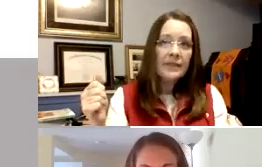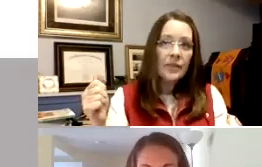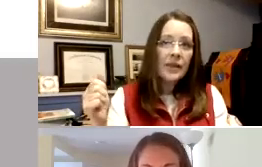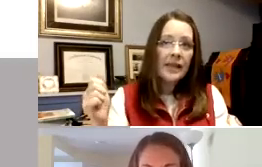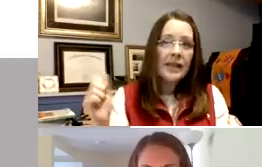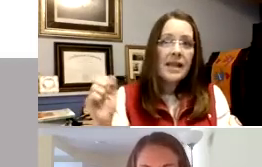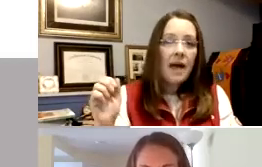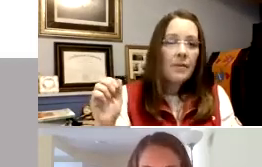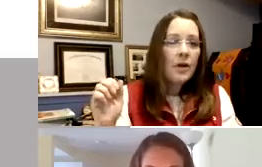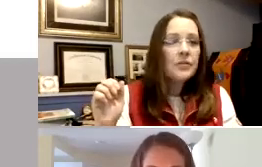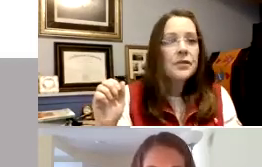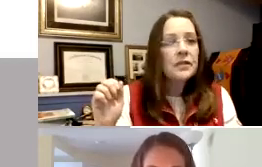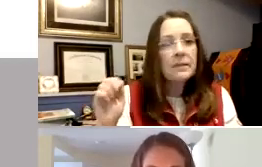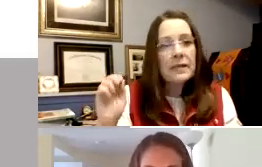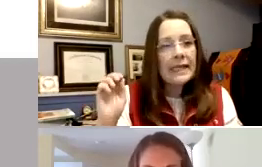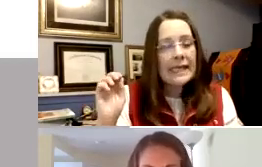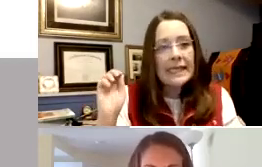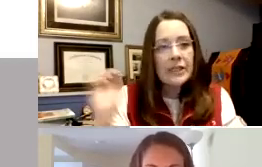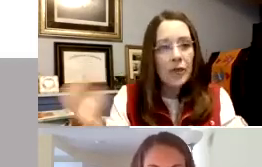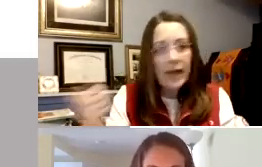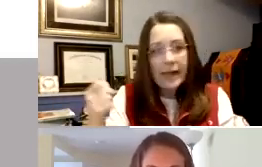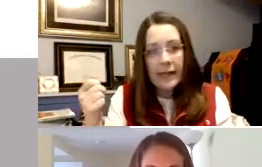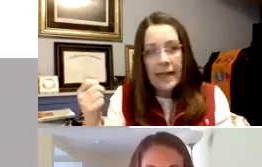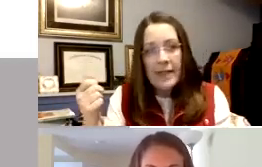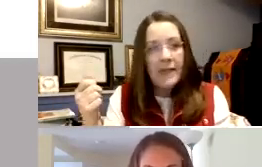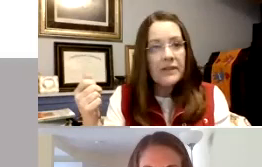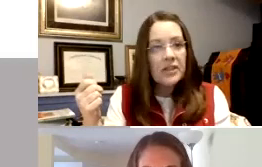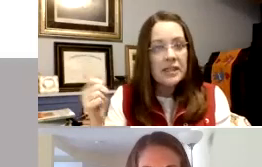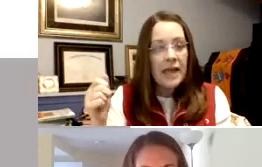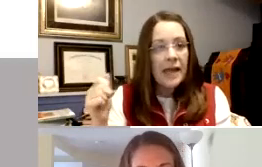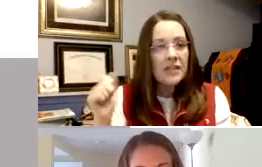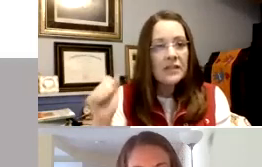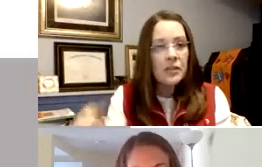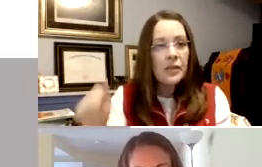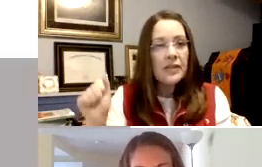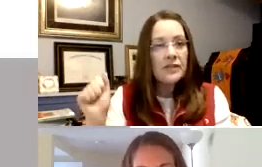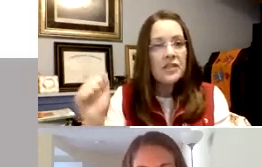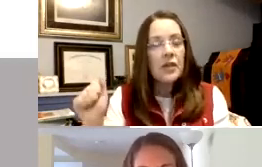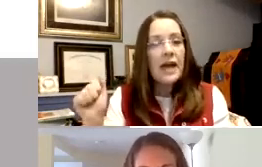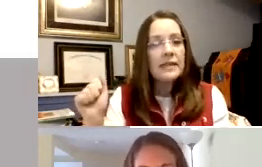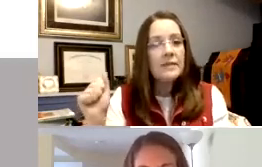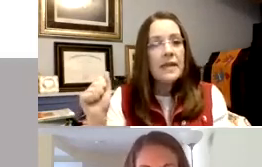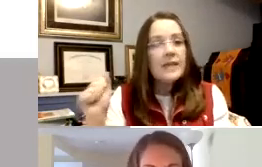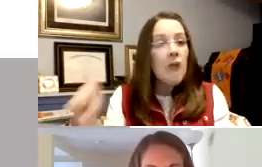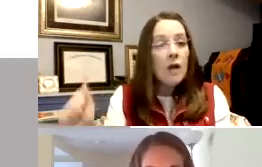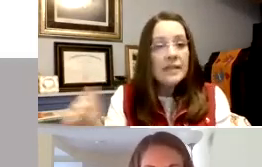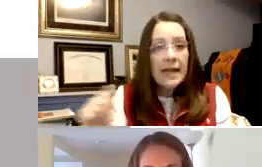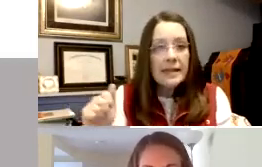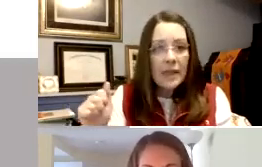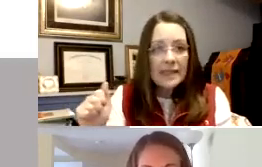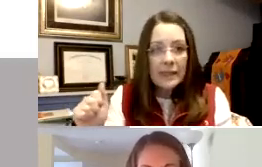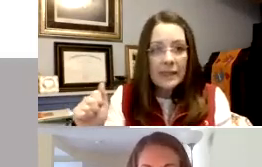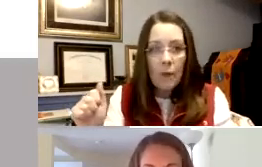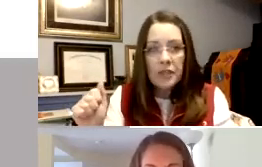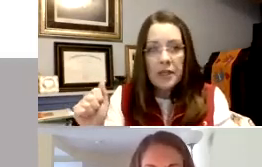phase 3, our students are typically integrating that vision and touch, vision and reach, vision and grasp. It's all done as